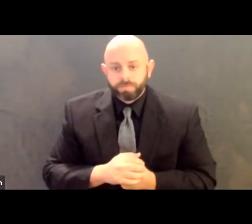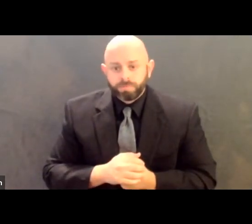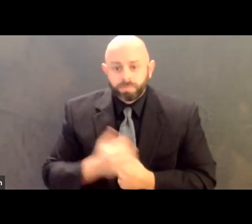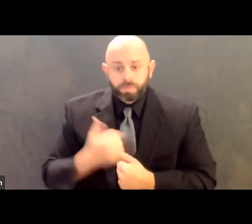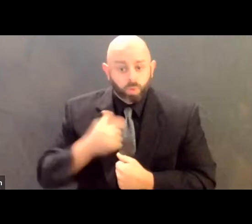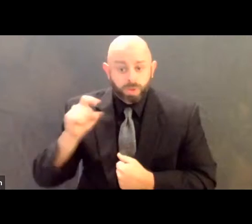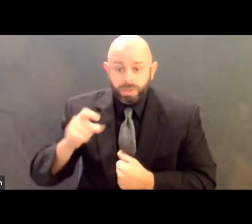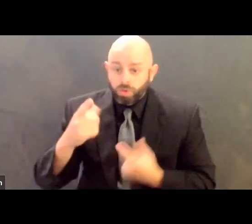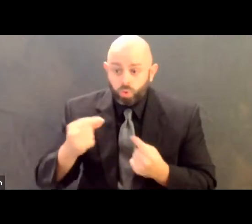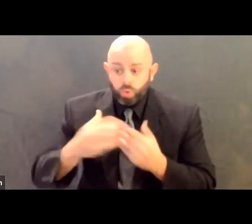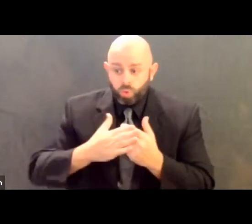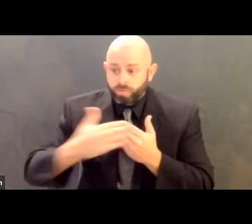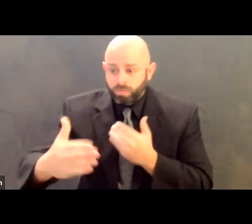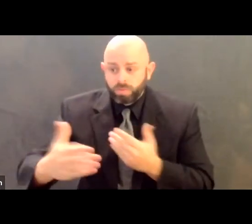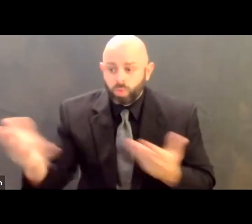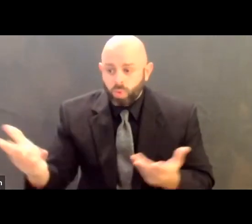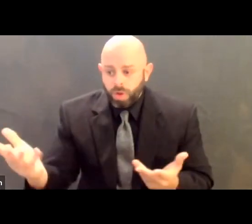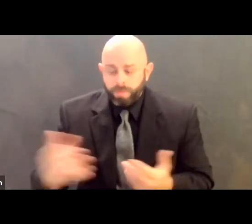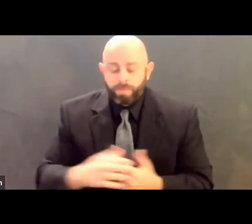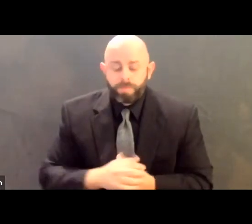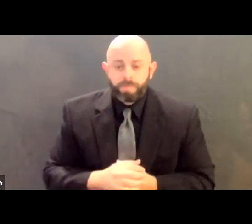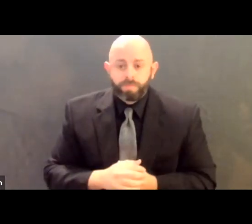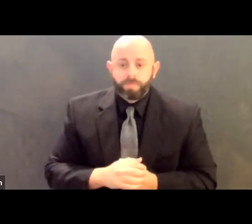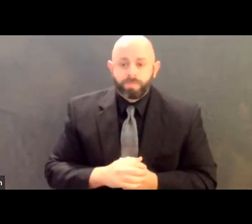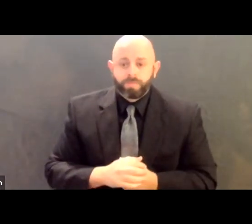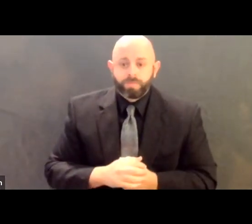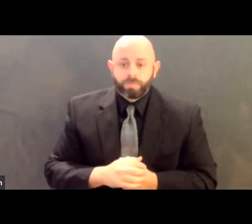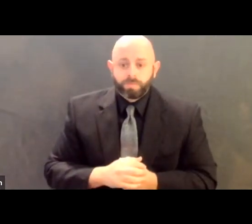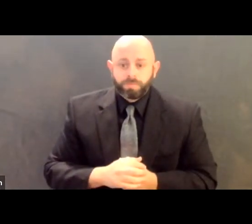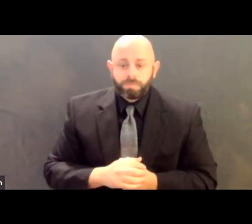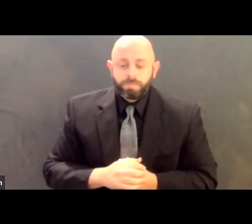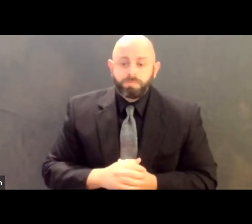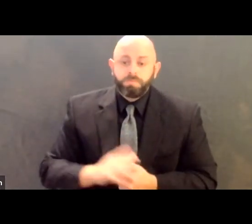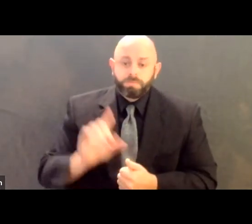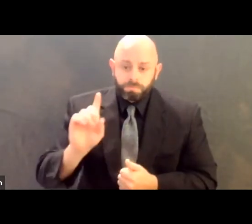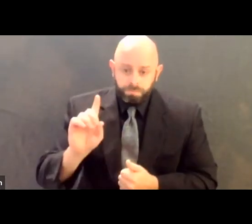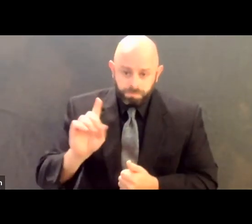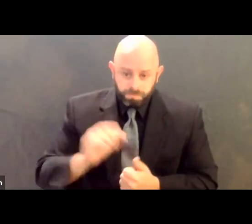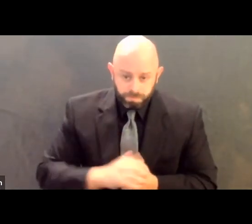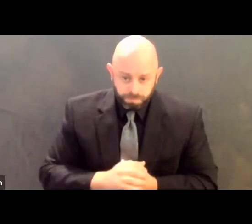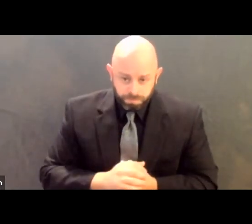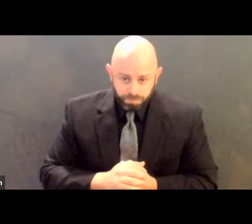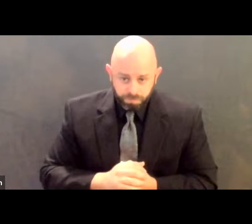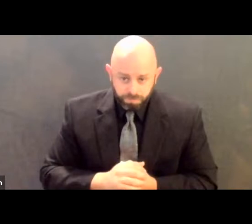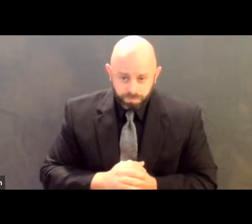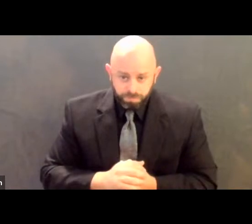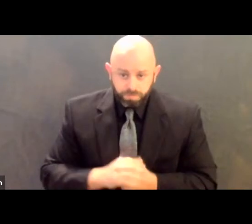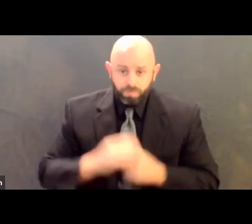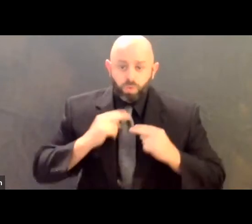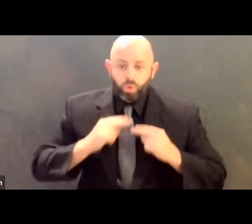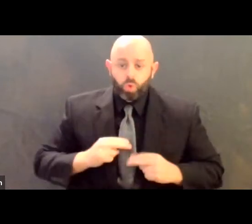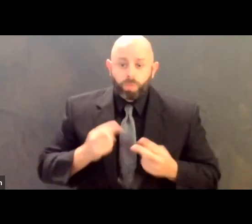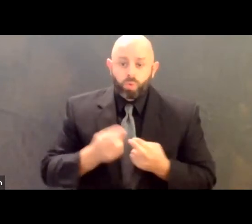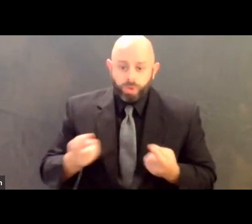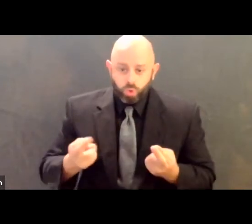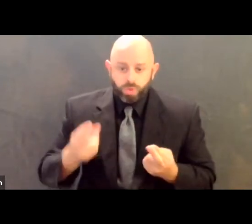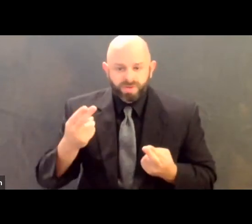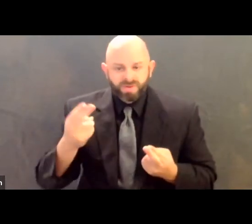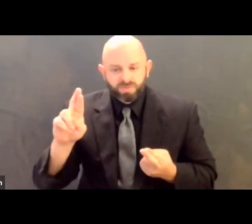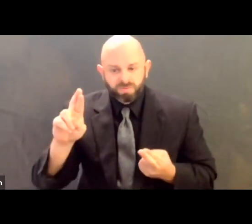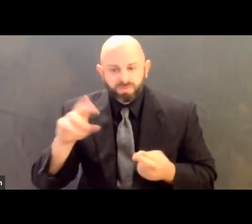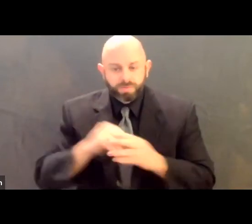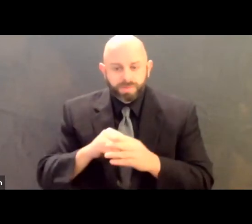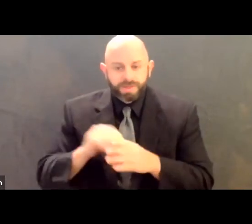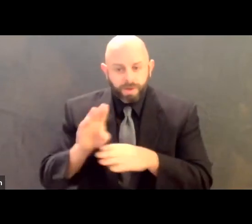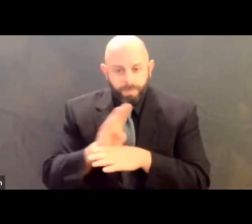going forward? Well, here's as I see it. Human resources in companies need to do a better job